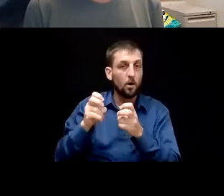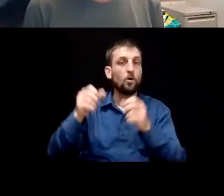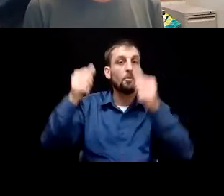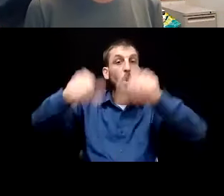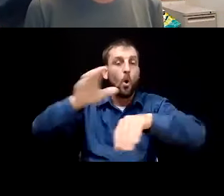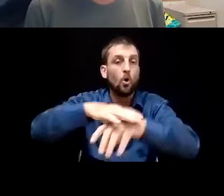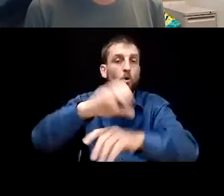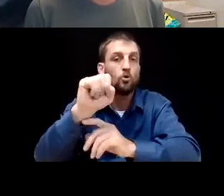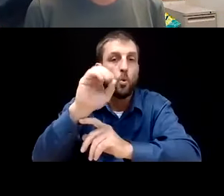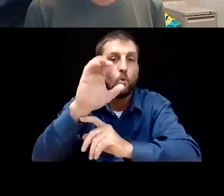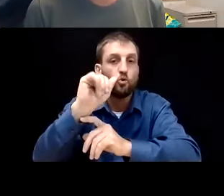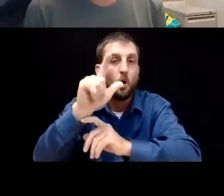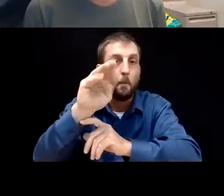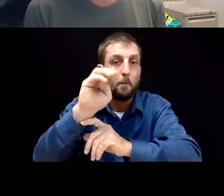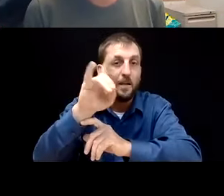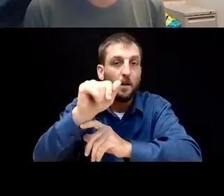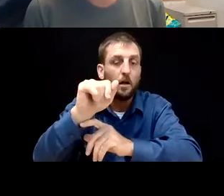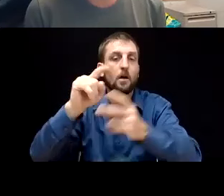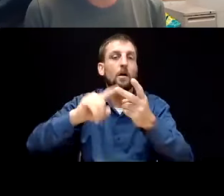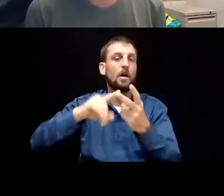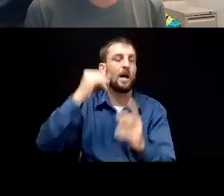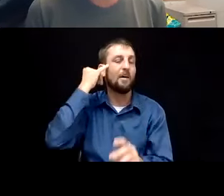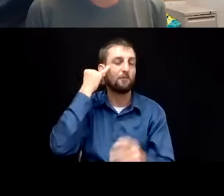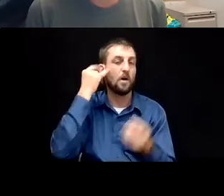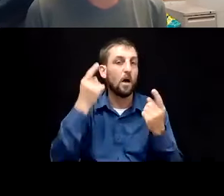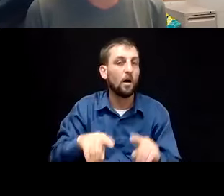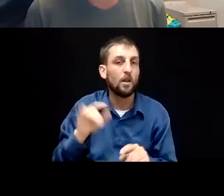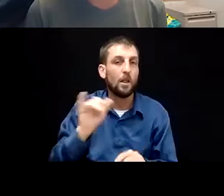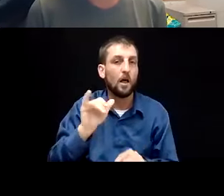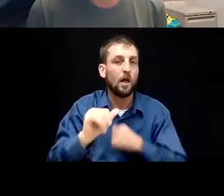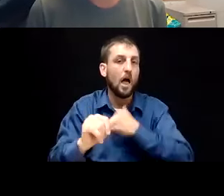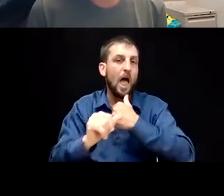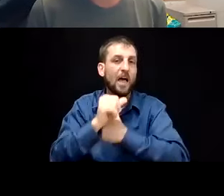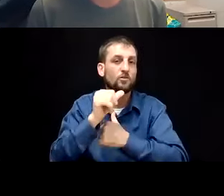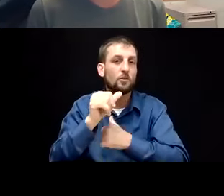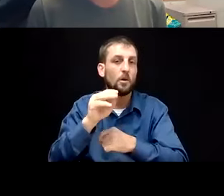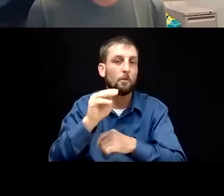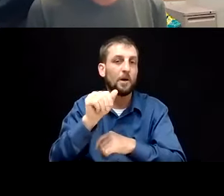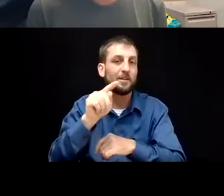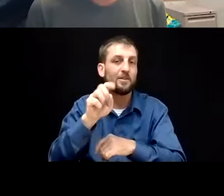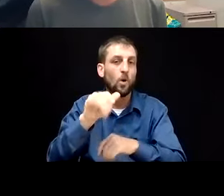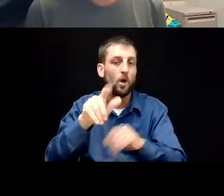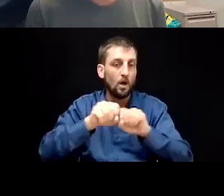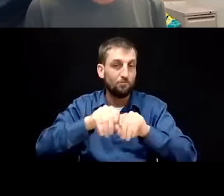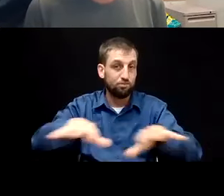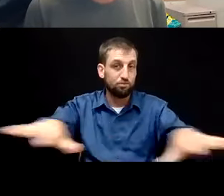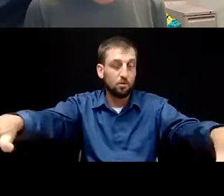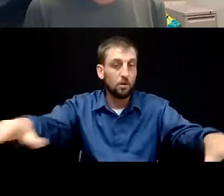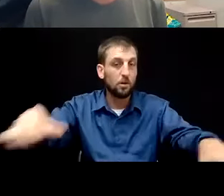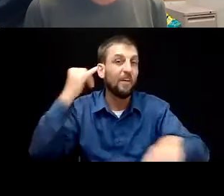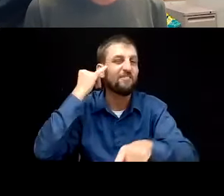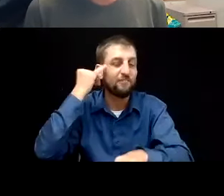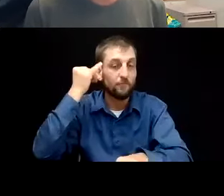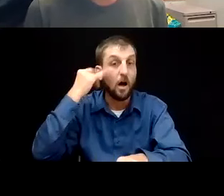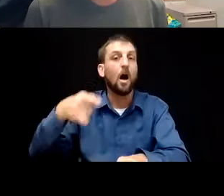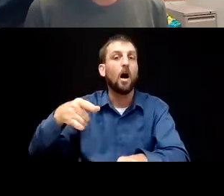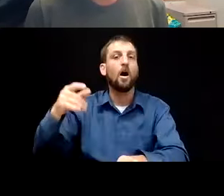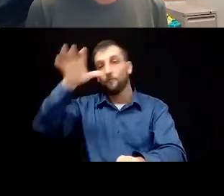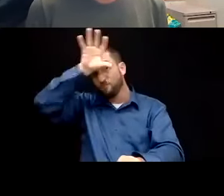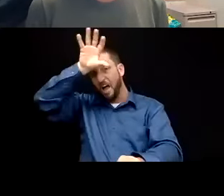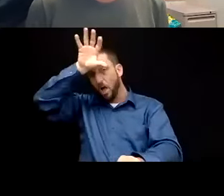a smaller event like a hazmat situation, they'll send their local fire department to the neighborhood. They put it on